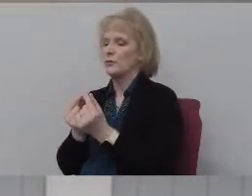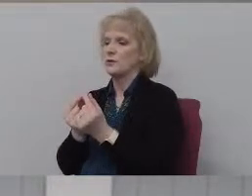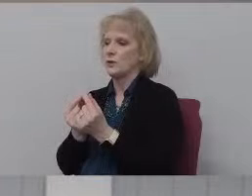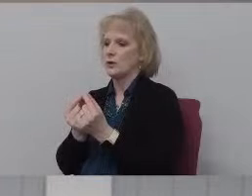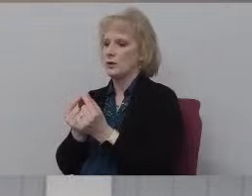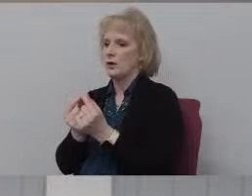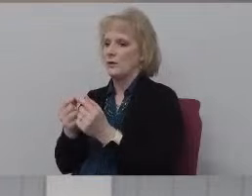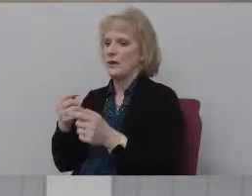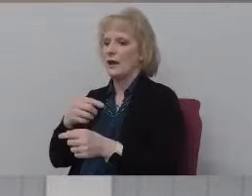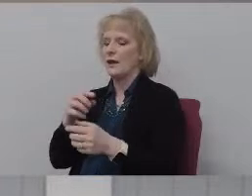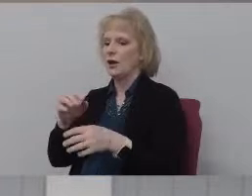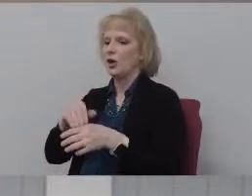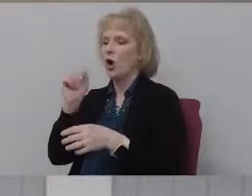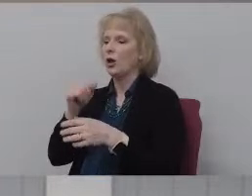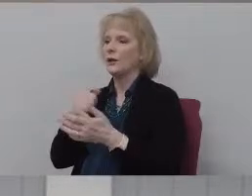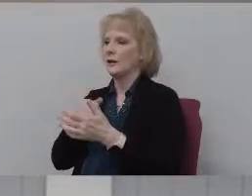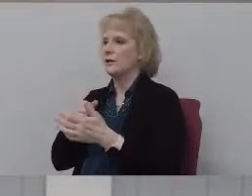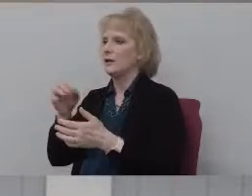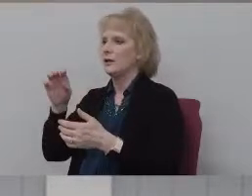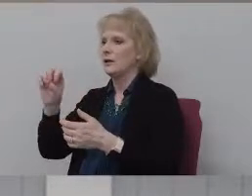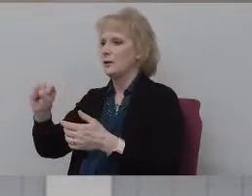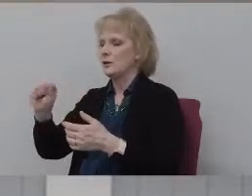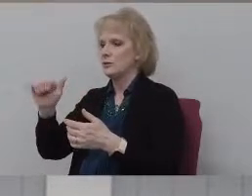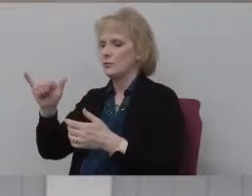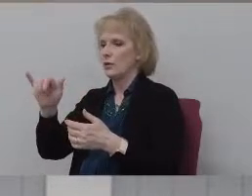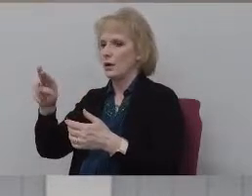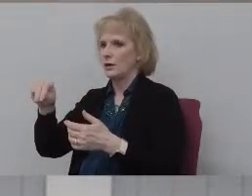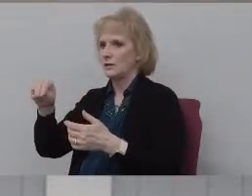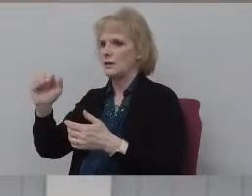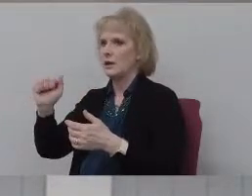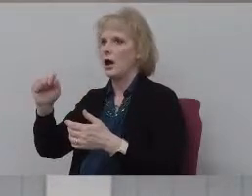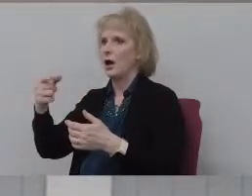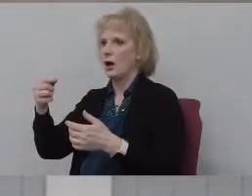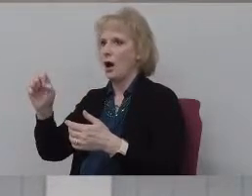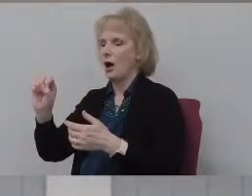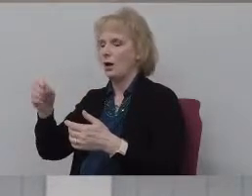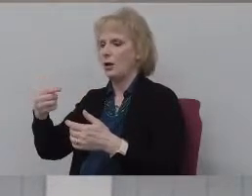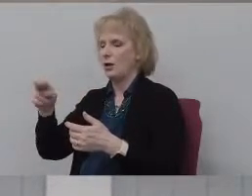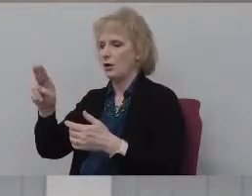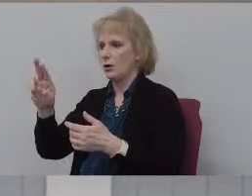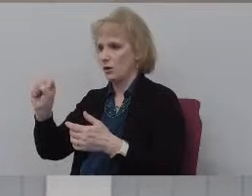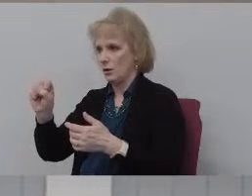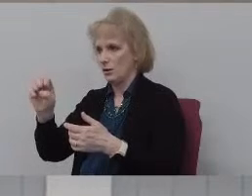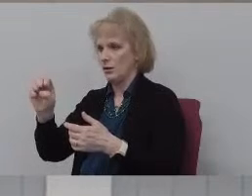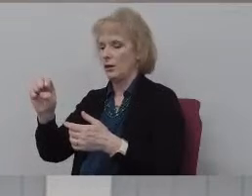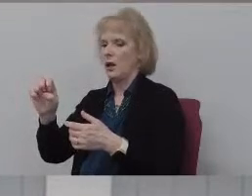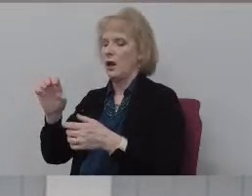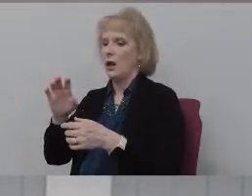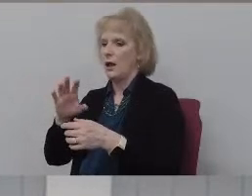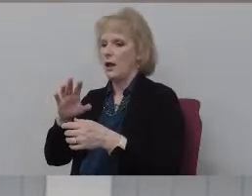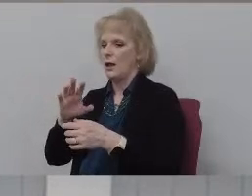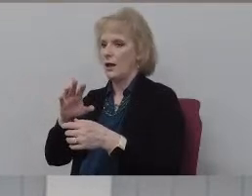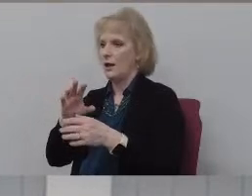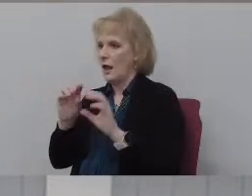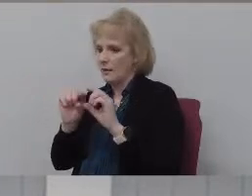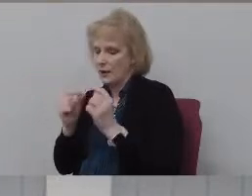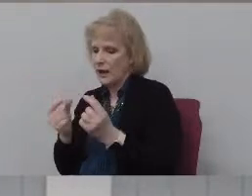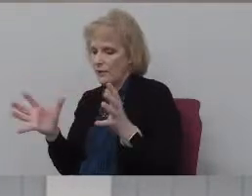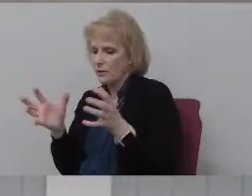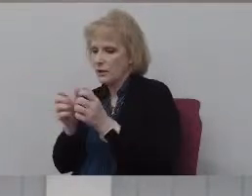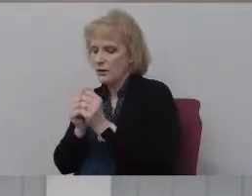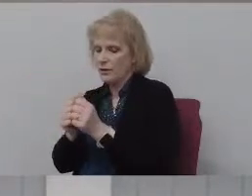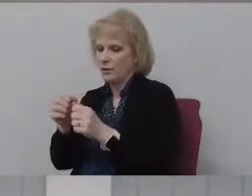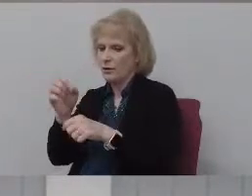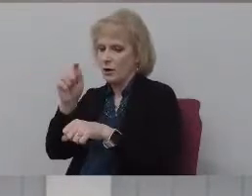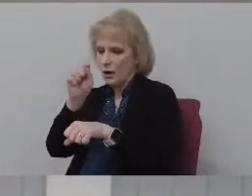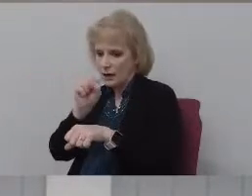to continue to worship the Lord, even though they couldn't go back to the temple. And by the time Jesus is around, that is such an established practice that Jesus doesn't